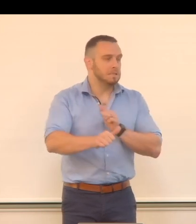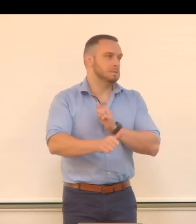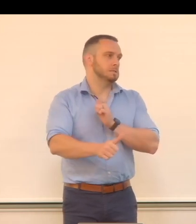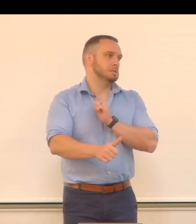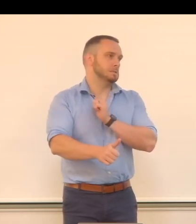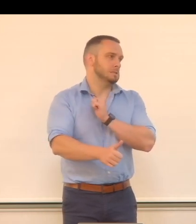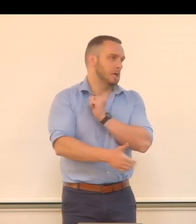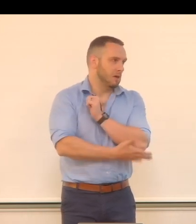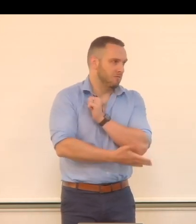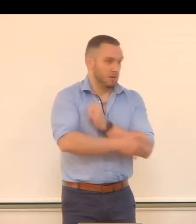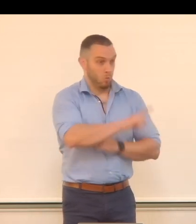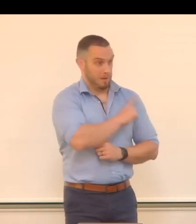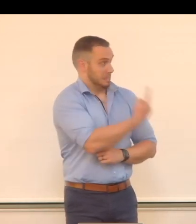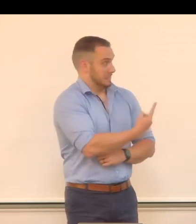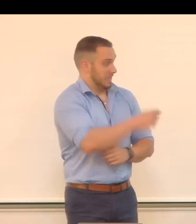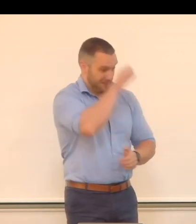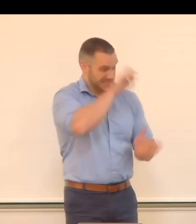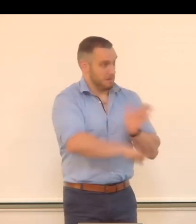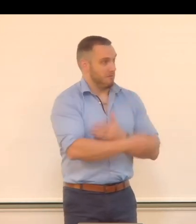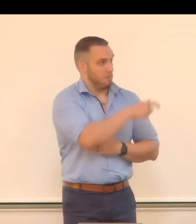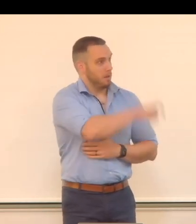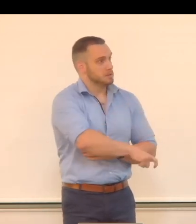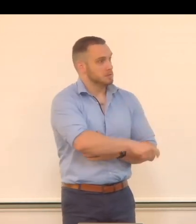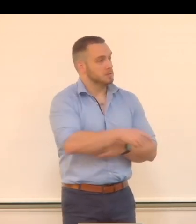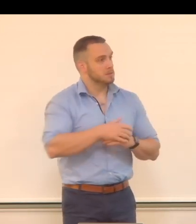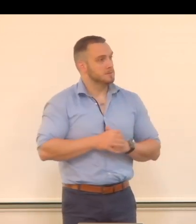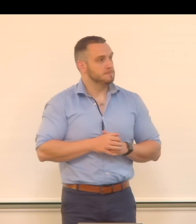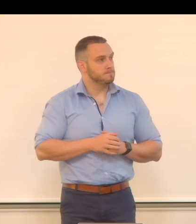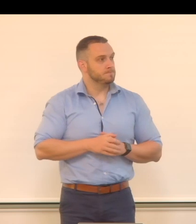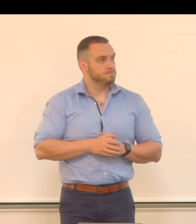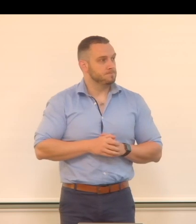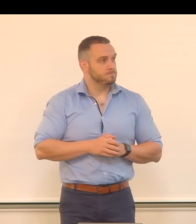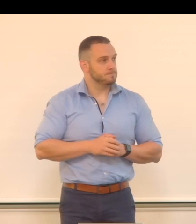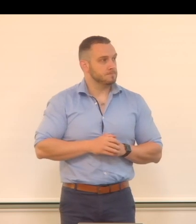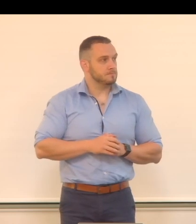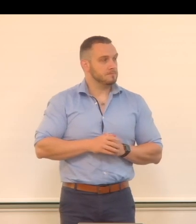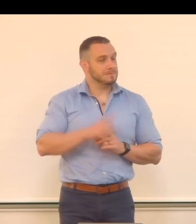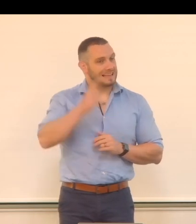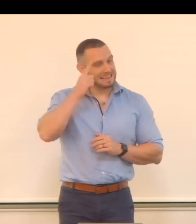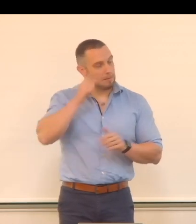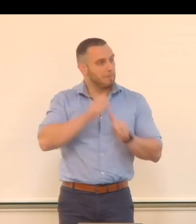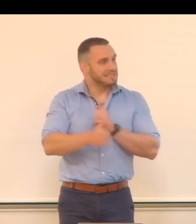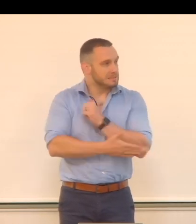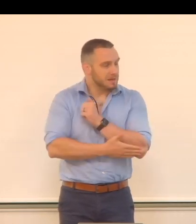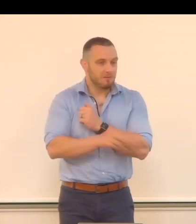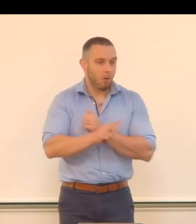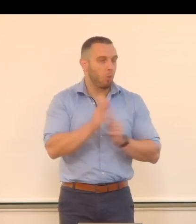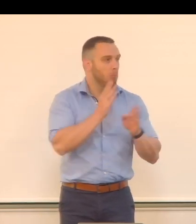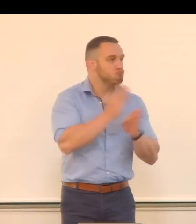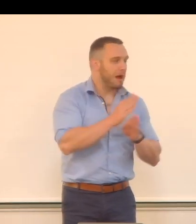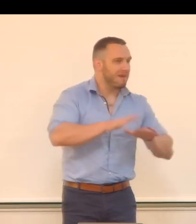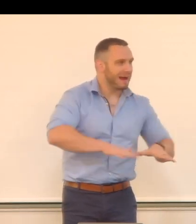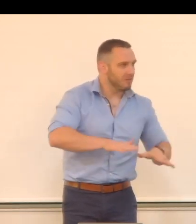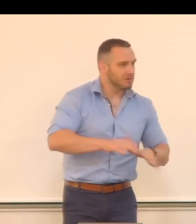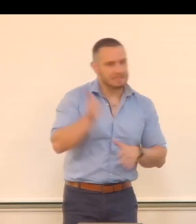advice as an experienced analog explorer for private analogs and academic analogs